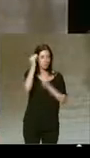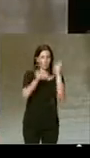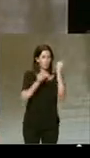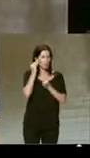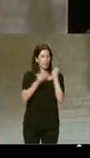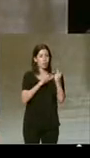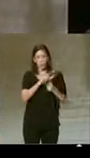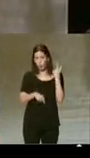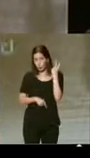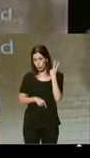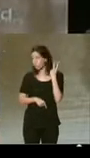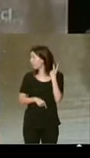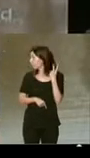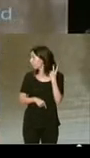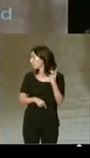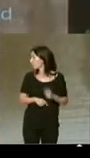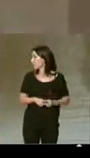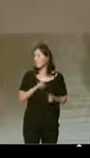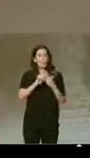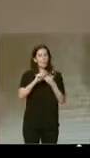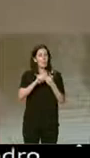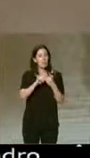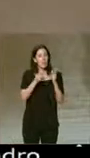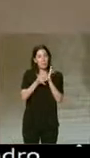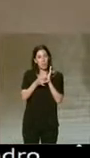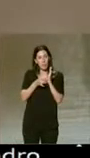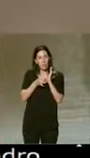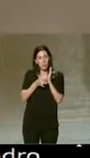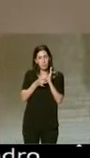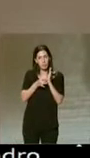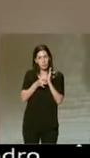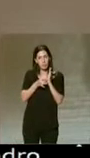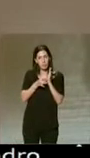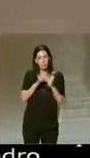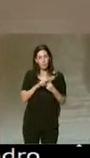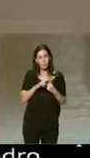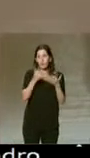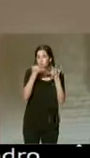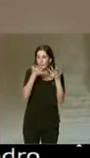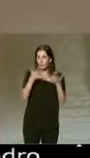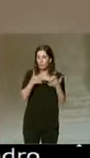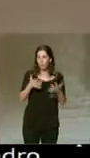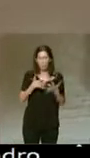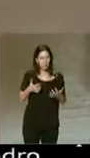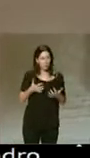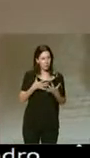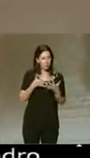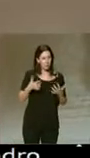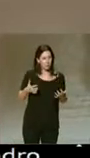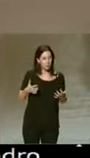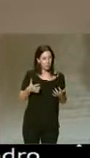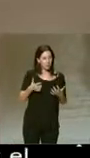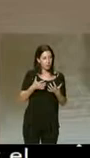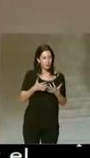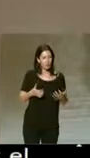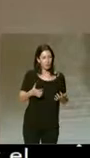two comments. On the one hand, we have quality and accessibility, and there's a sentence